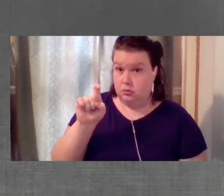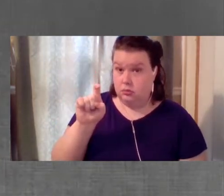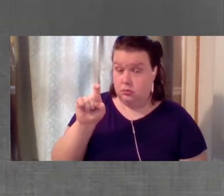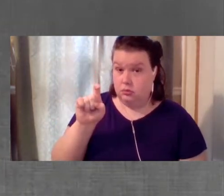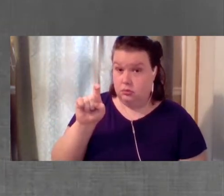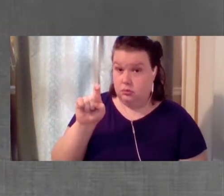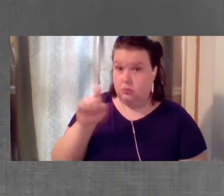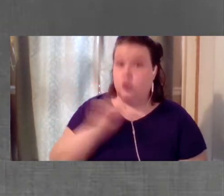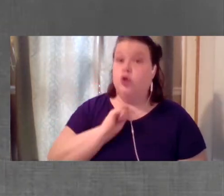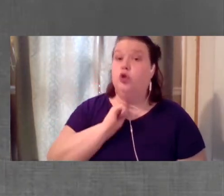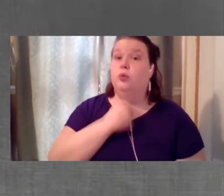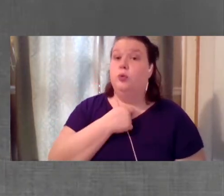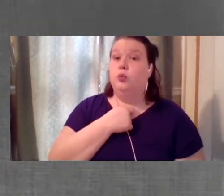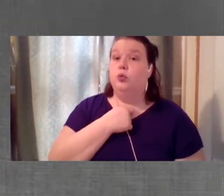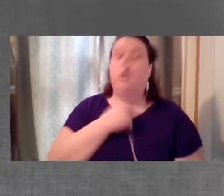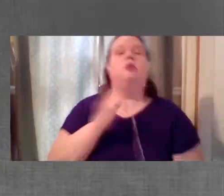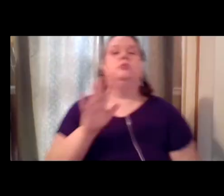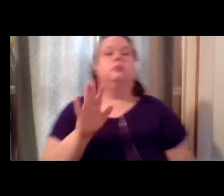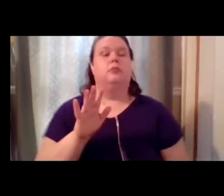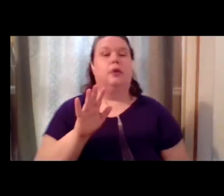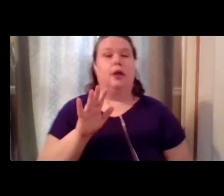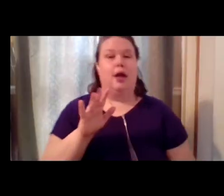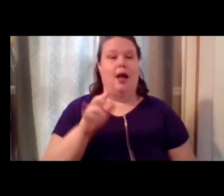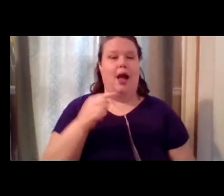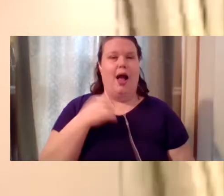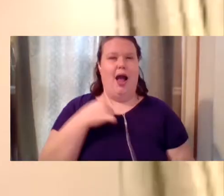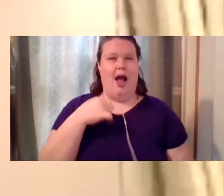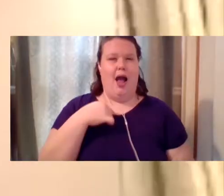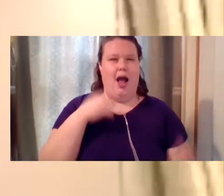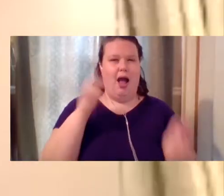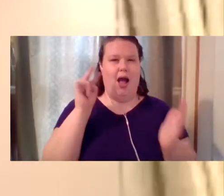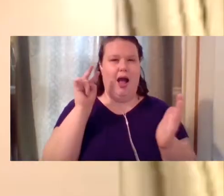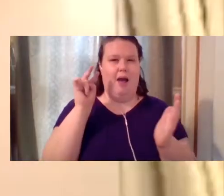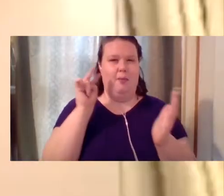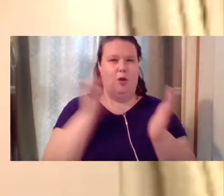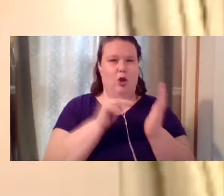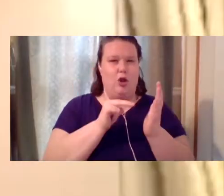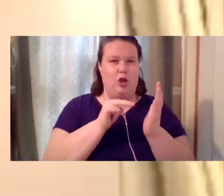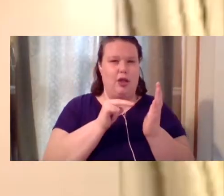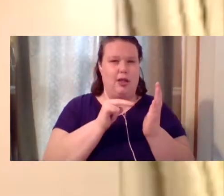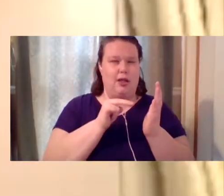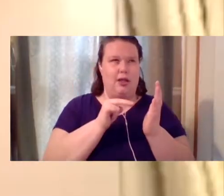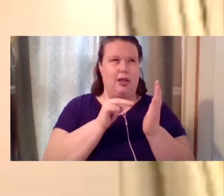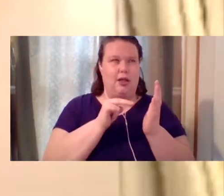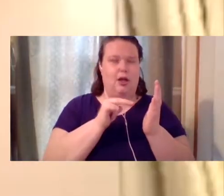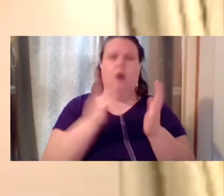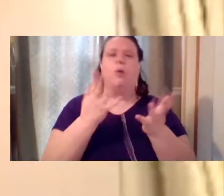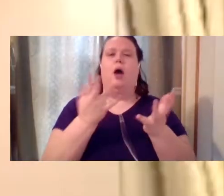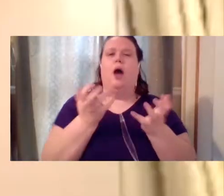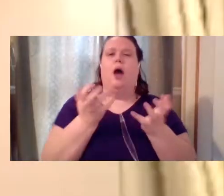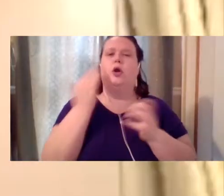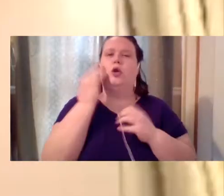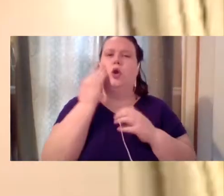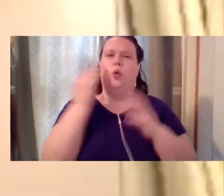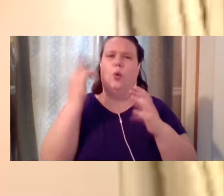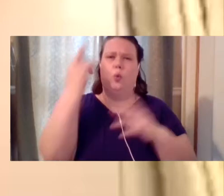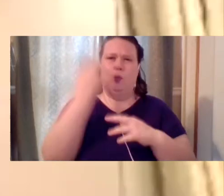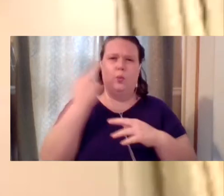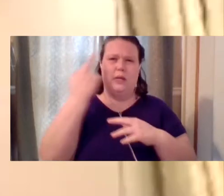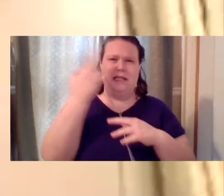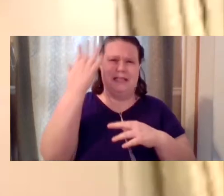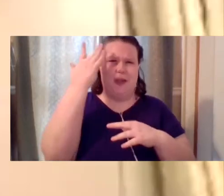You're on mute. I'm reviewing, I'm reviewing the purpose of our breakout. So were we tonight in this breakout going to